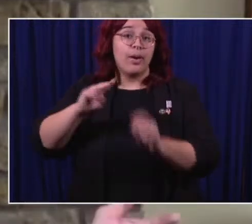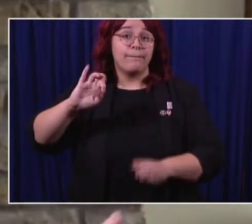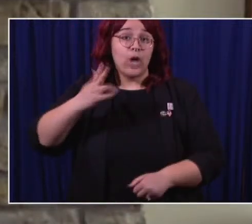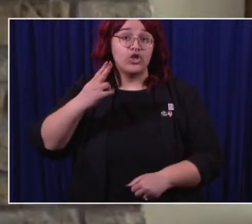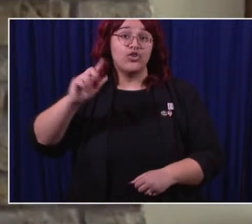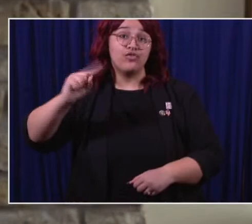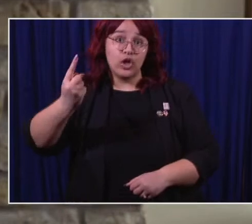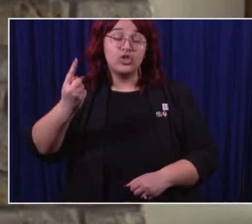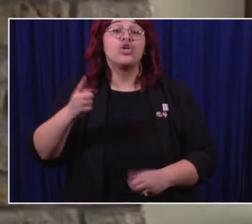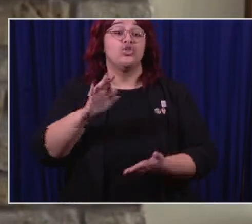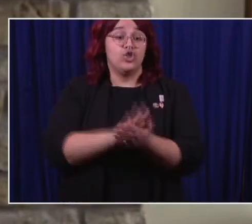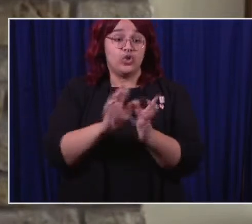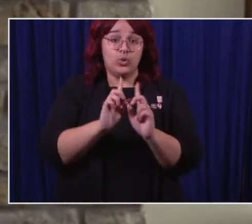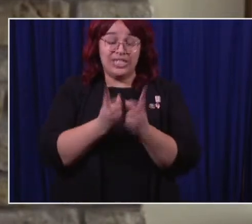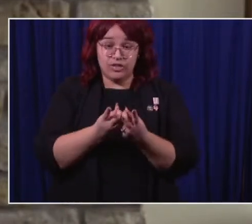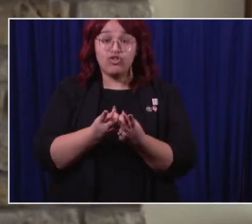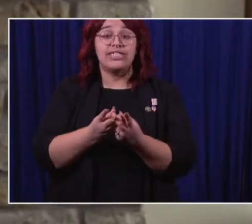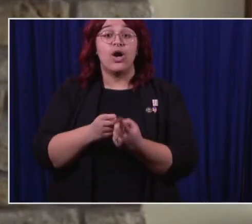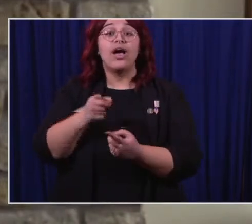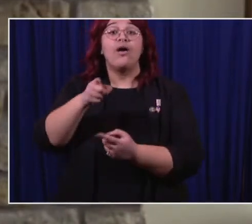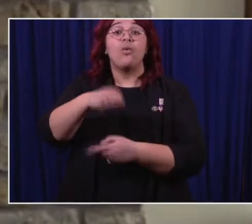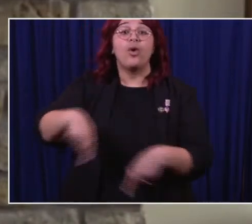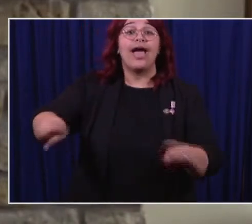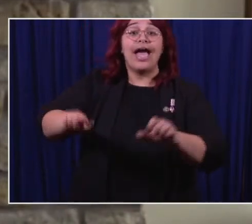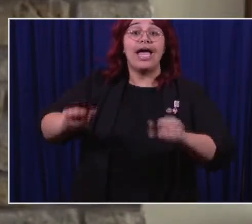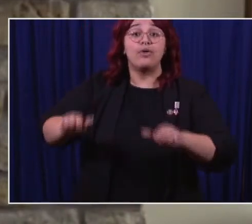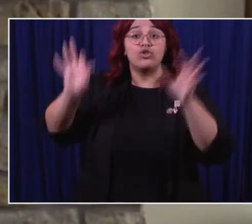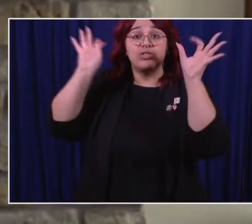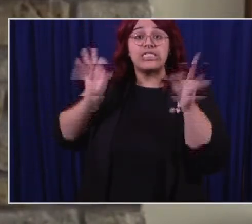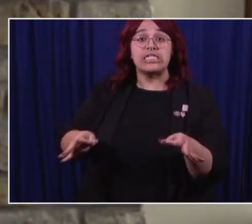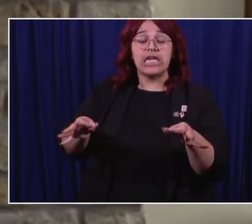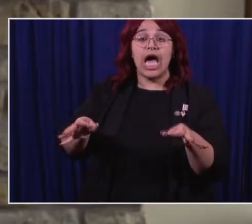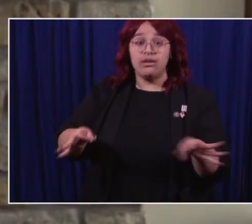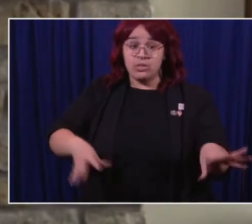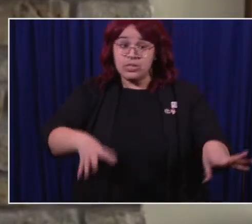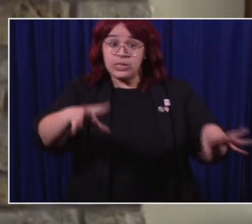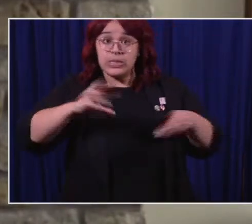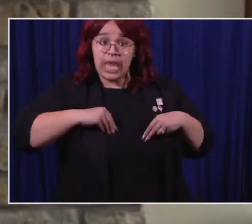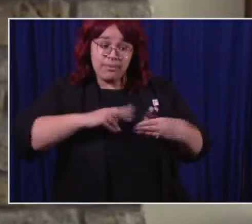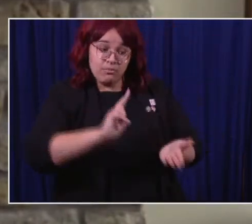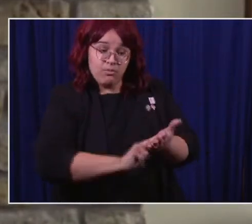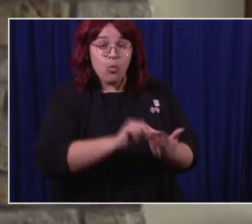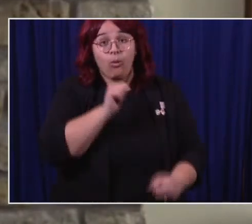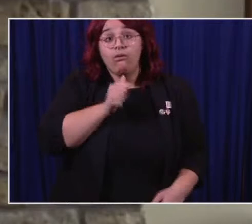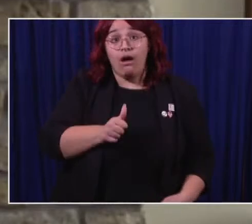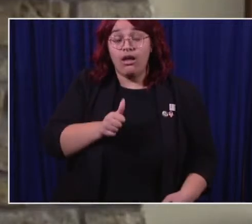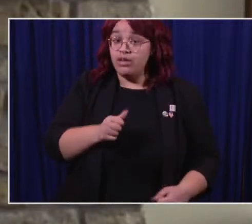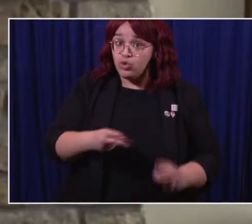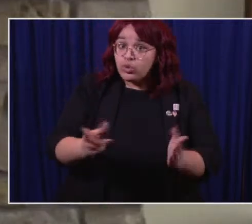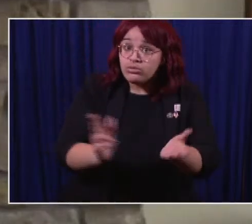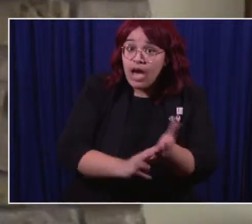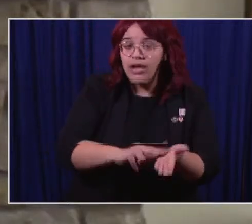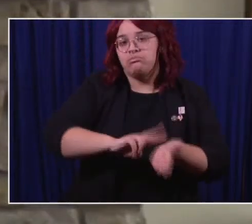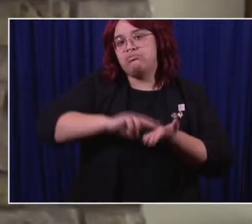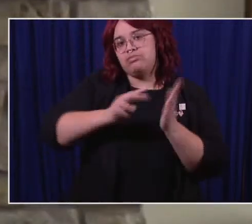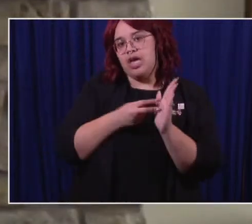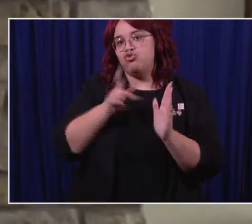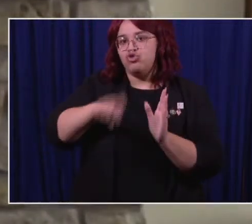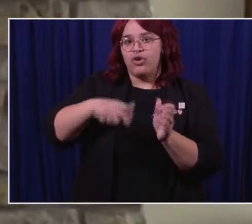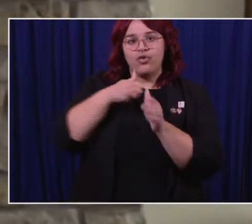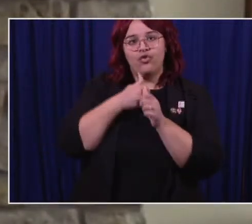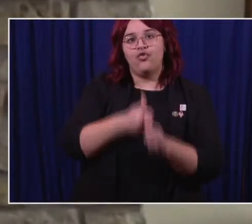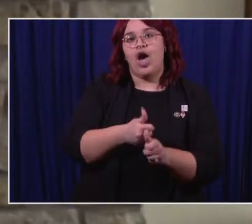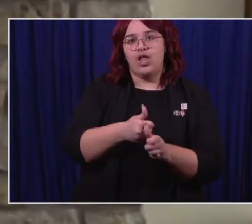up some schools this week, but the schools in question have pretty much been vaccinated. So we would ask them to